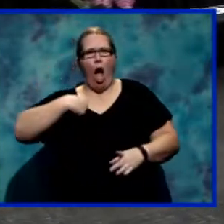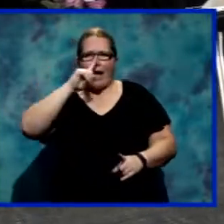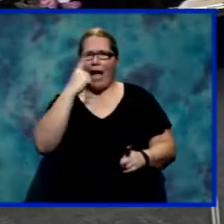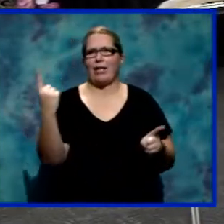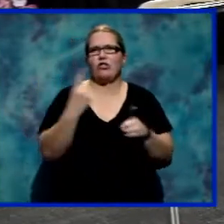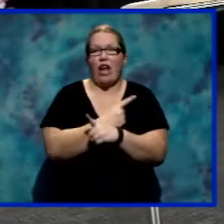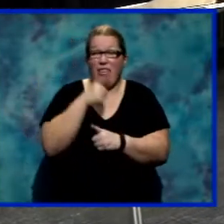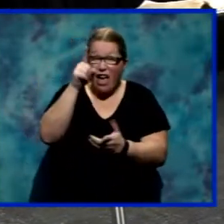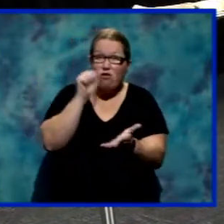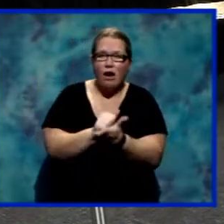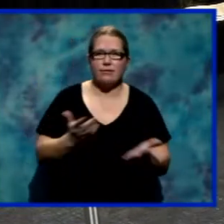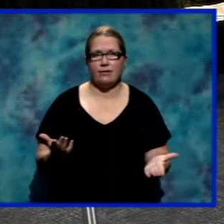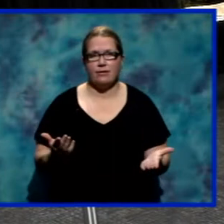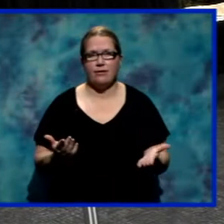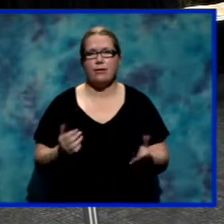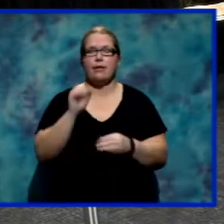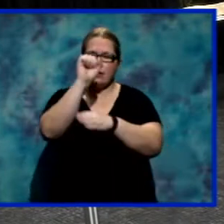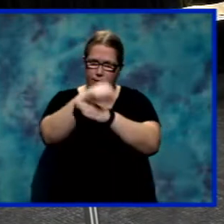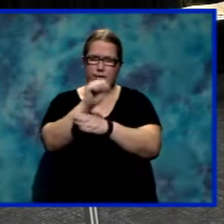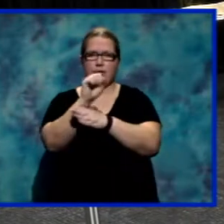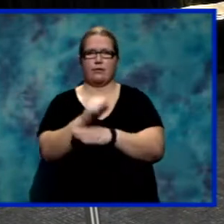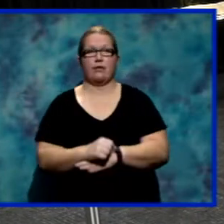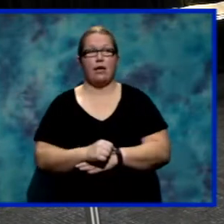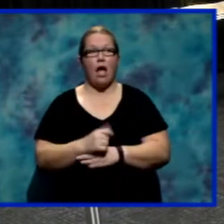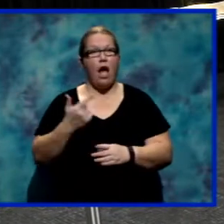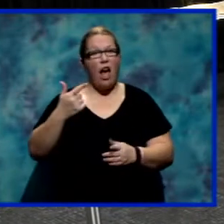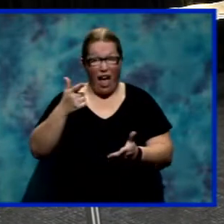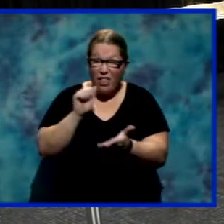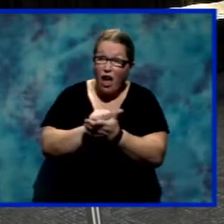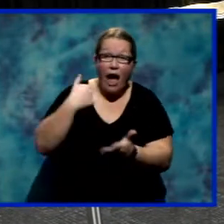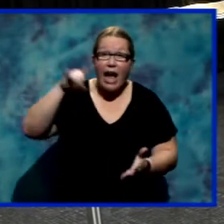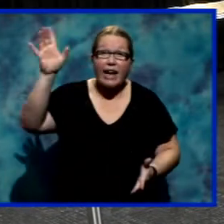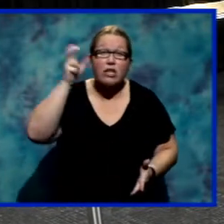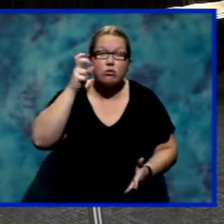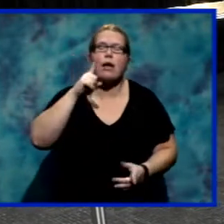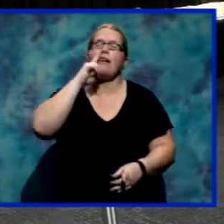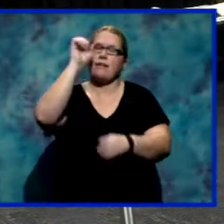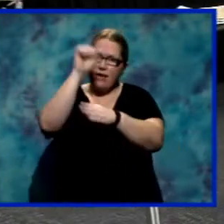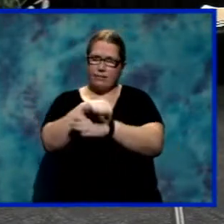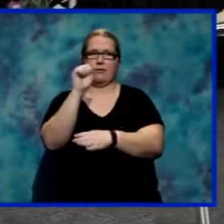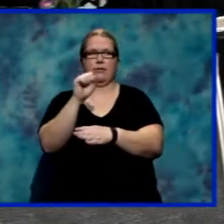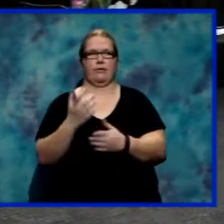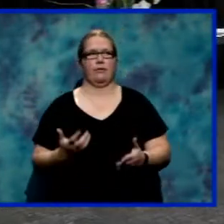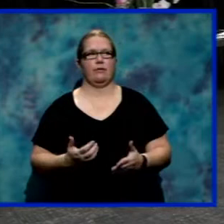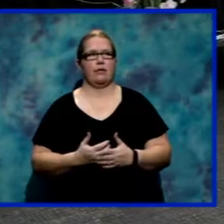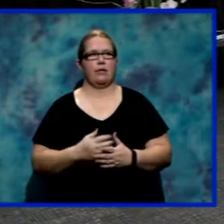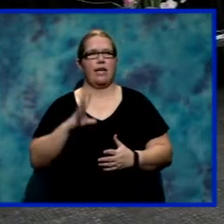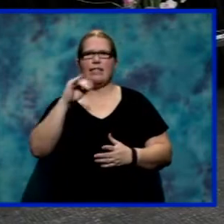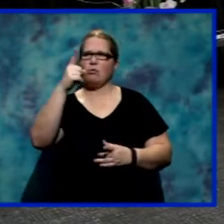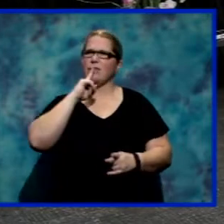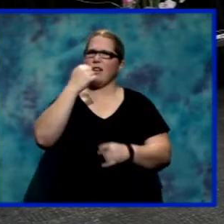change. Are they right? Are they? I can't hear. Yes. Someone saying